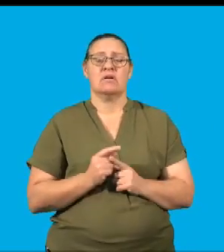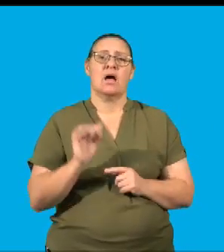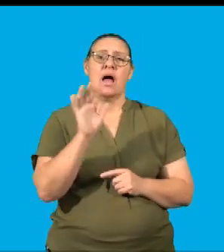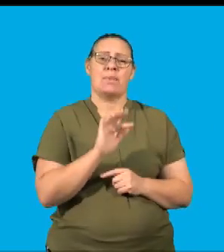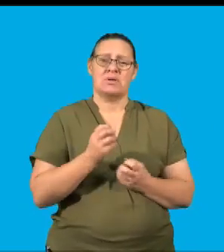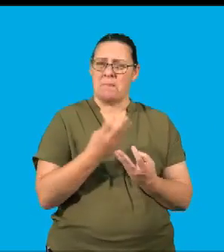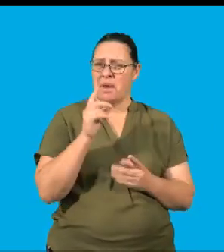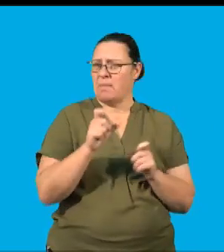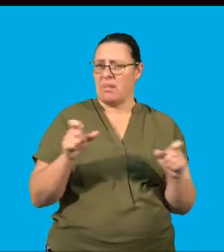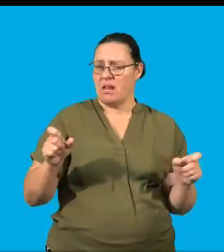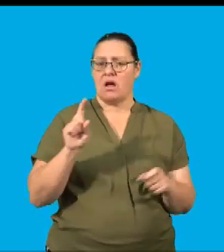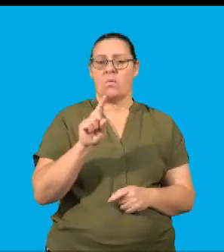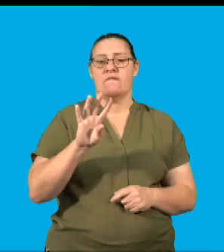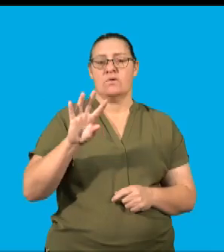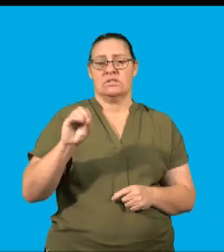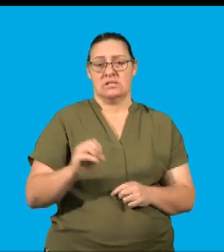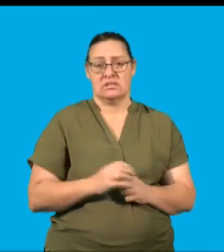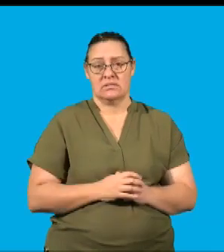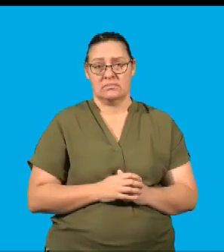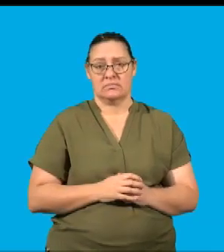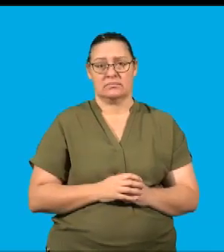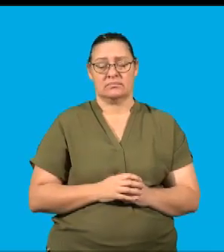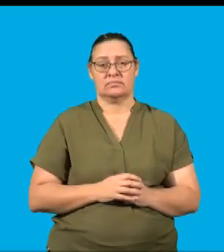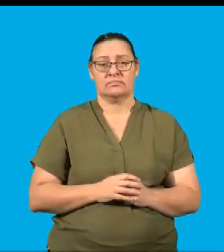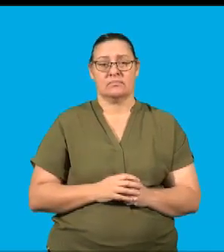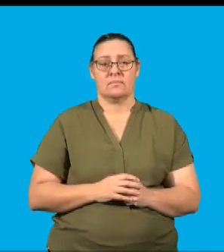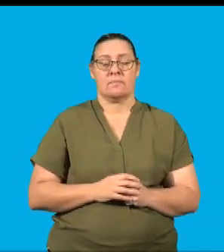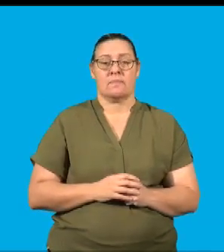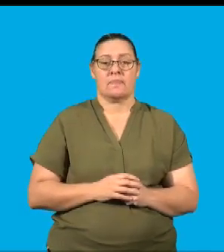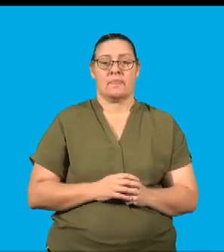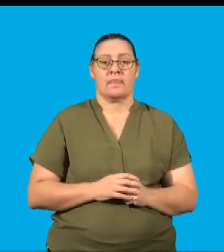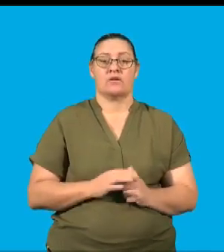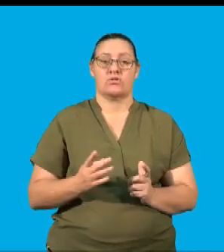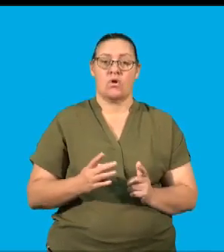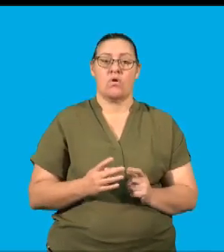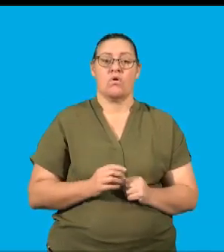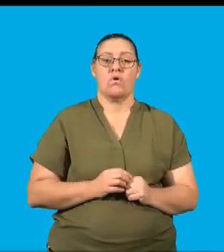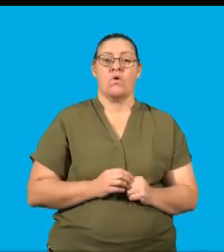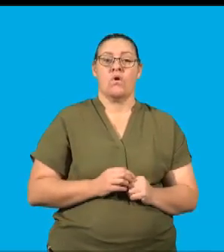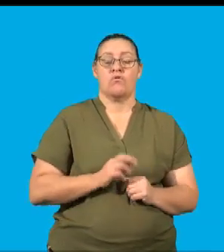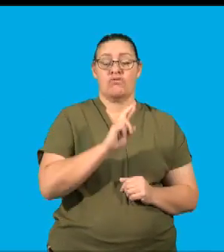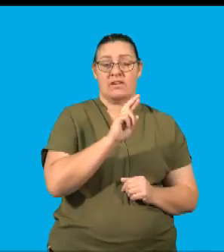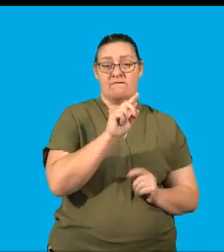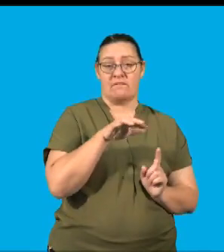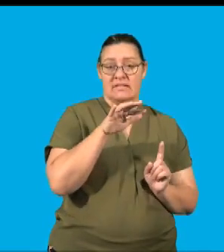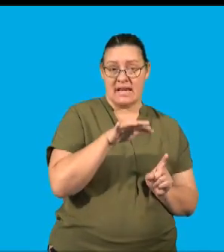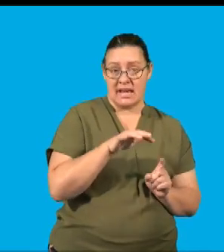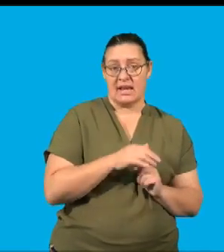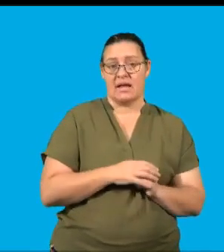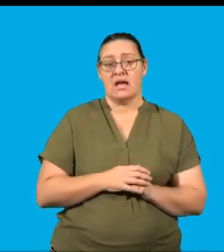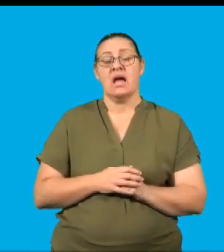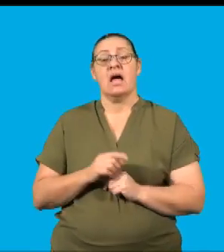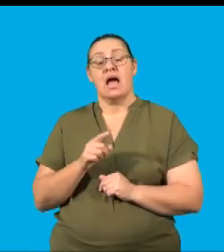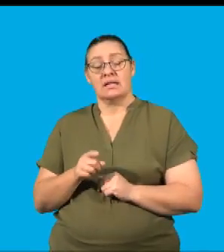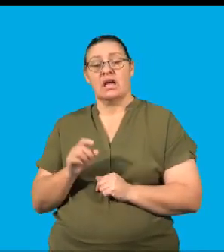there's a total of about how many people? 140 people. So between 15 rand, it is between